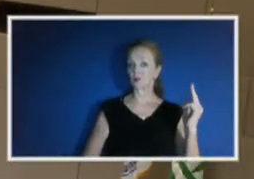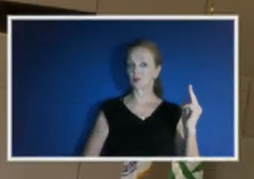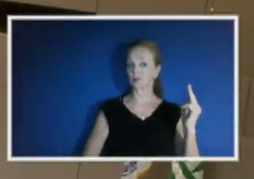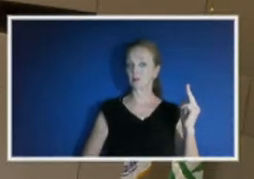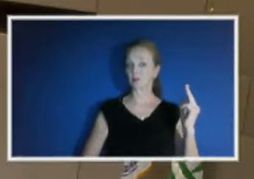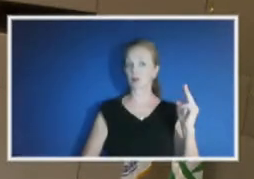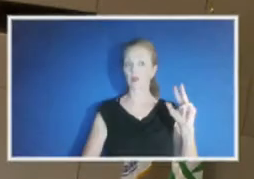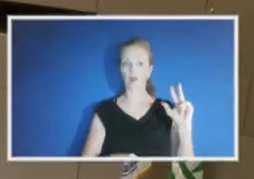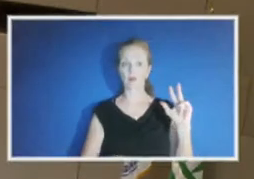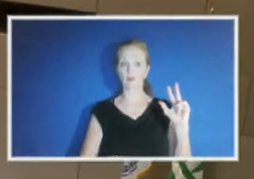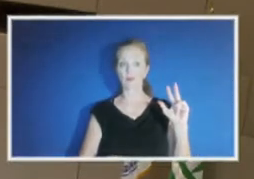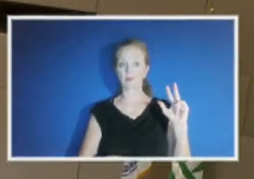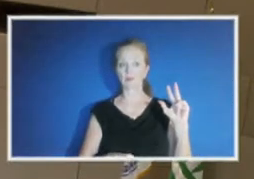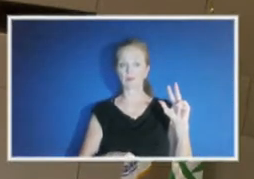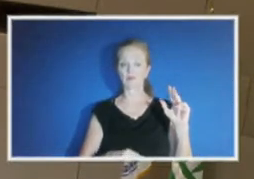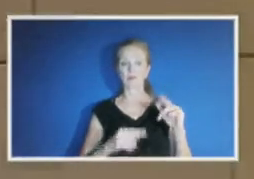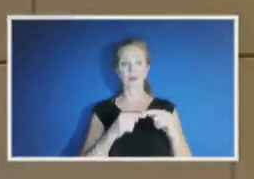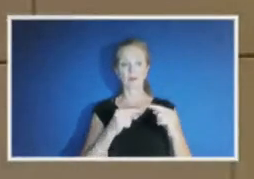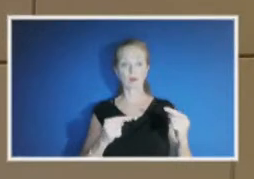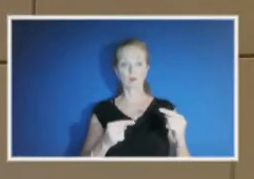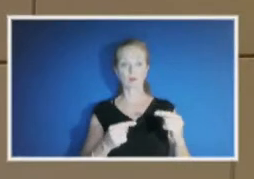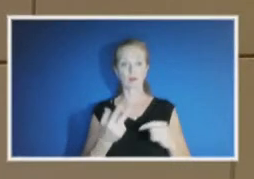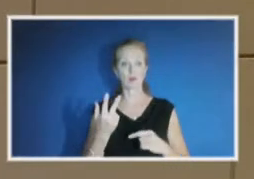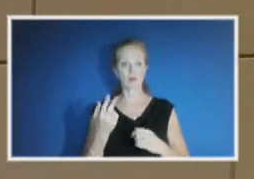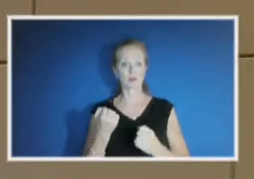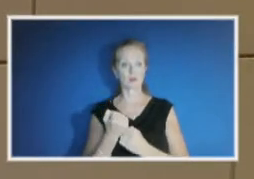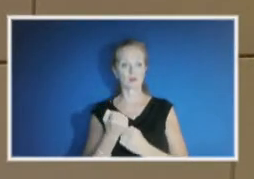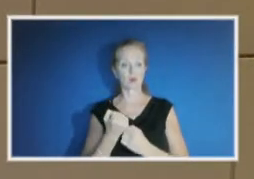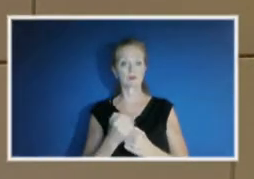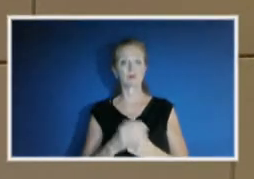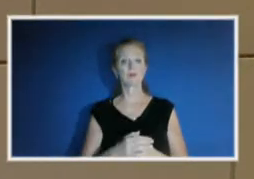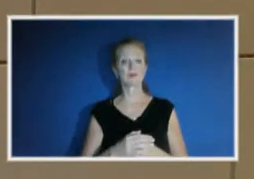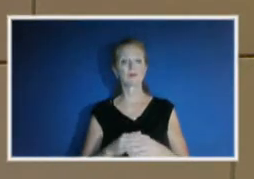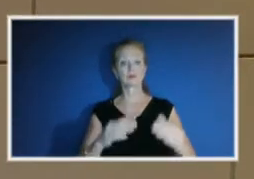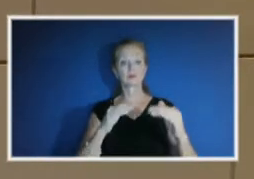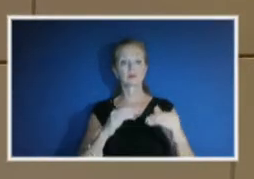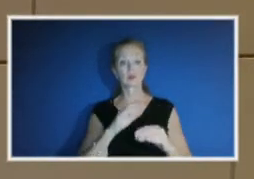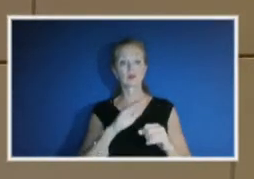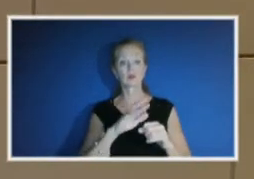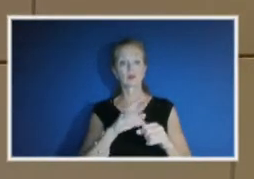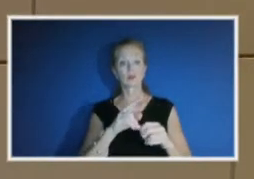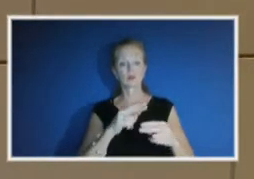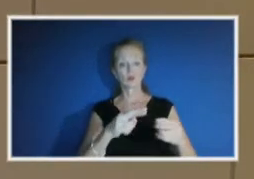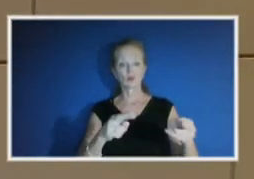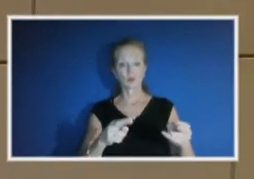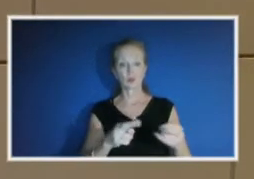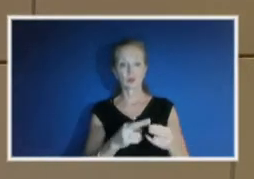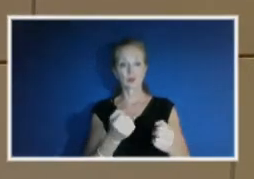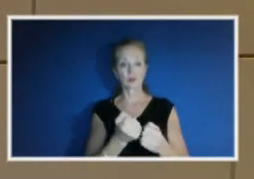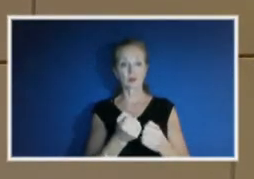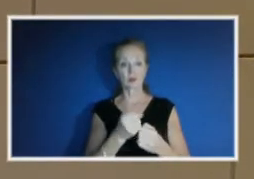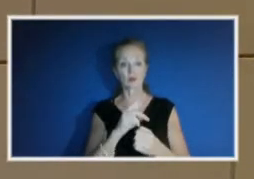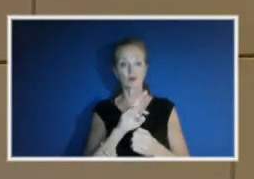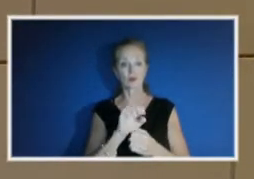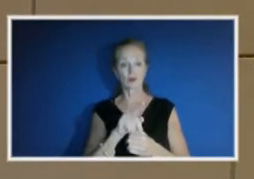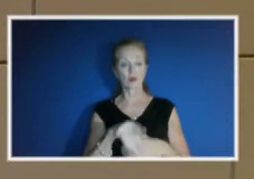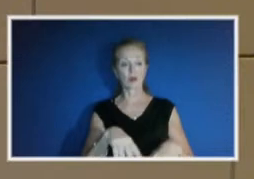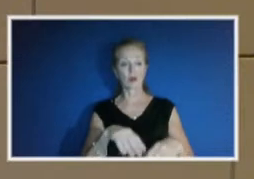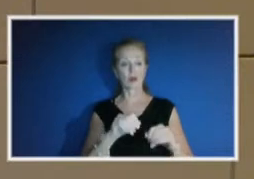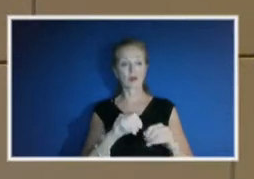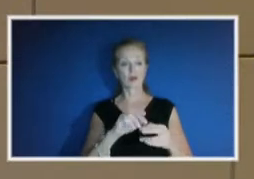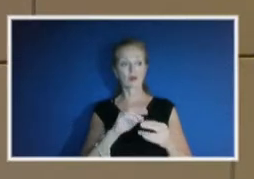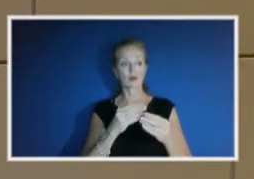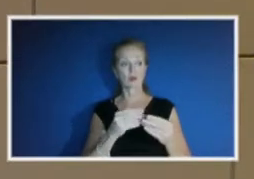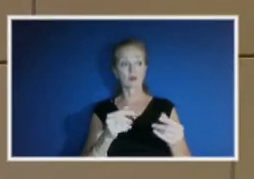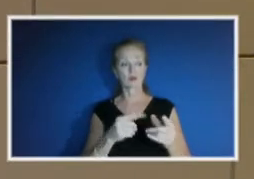Thank you very much. The next item is the Regional Express Bus Service Agreement to Rock Hill. Adopt a resolution ratifying the